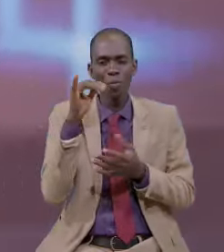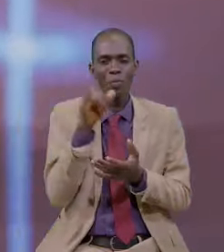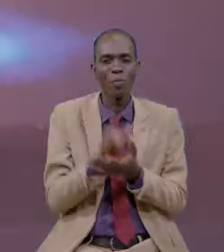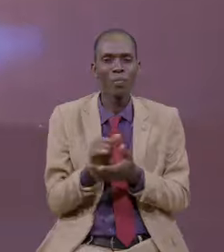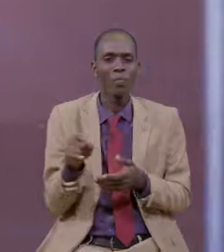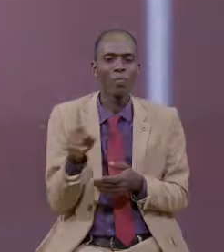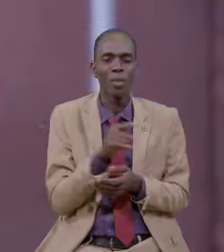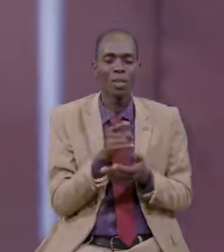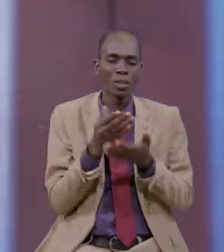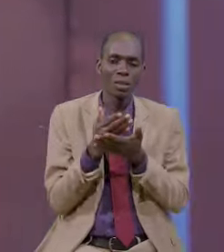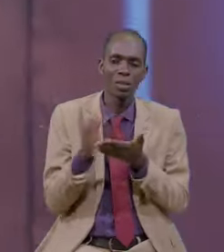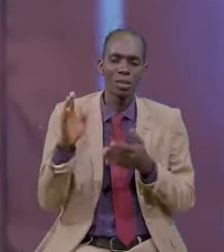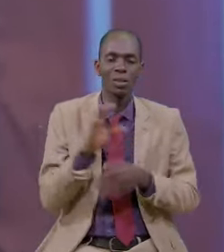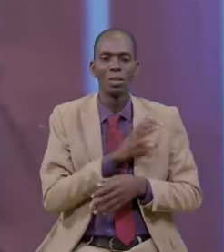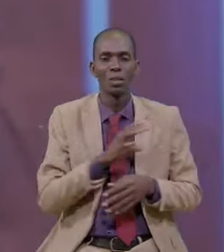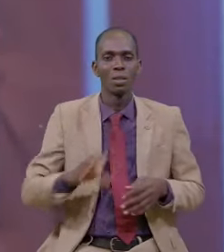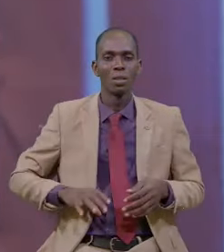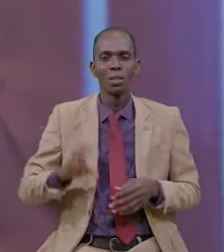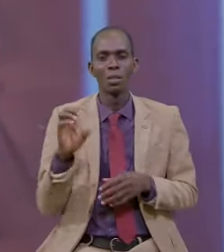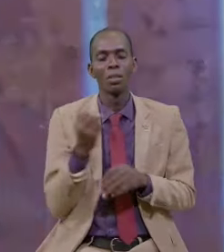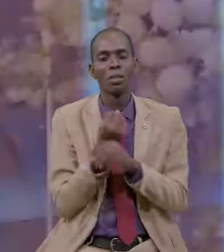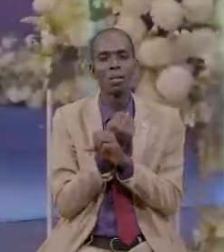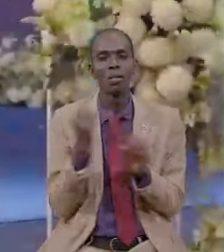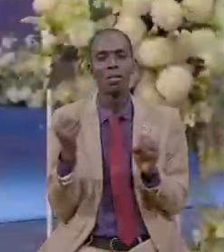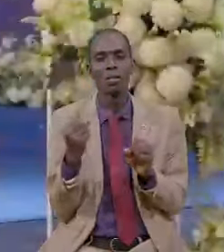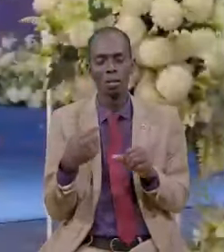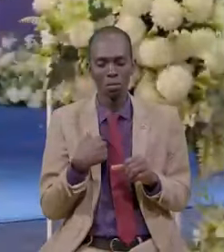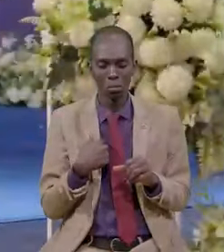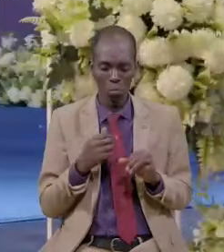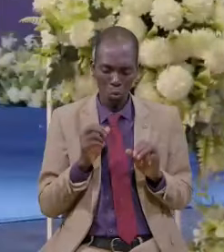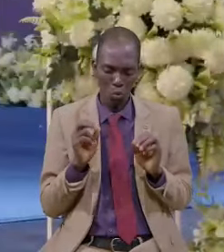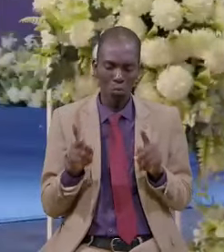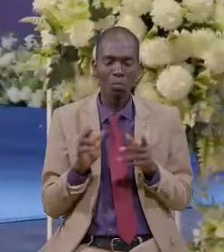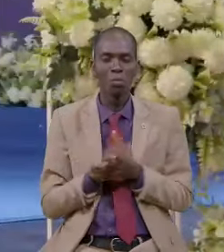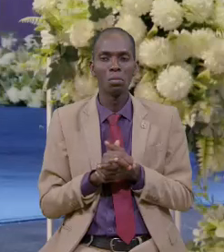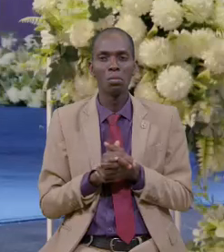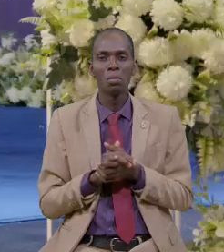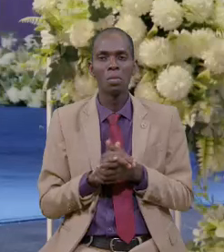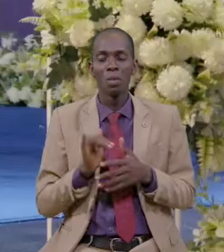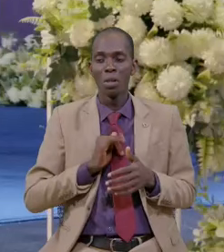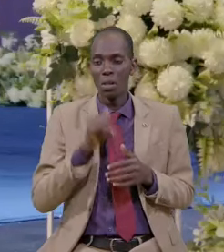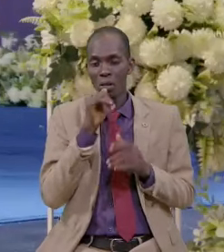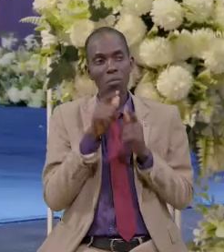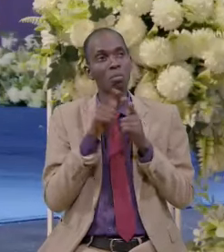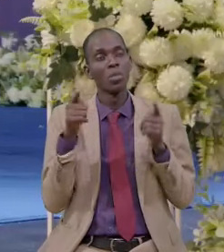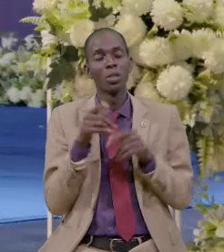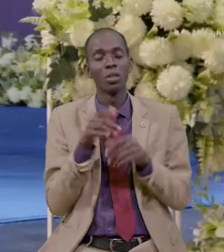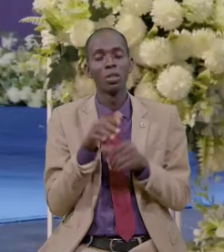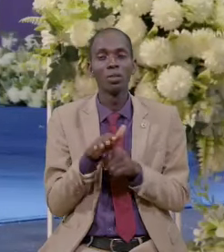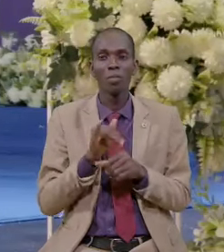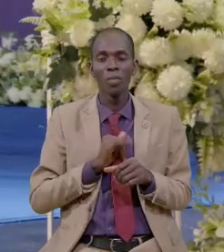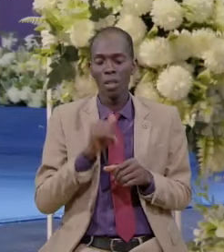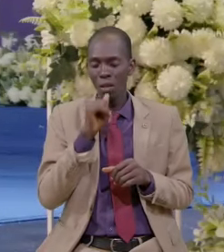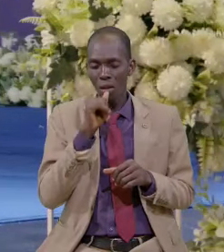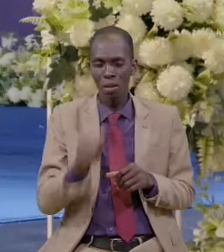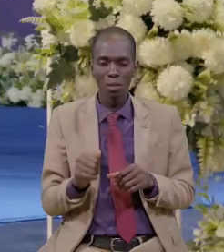reject Christ's salvation. I'm good enough. I'm great enough. I'm moral